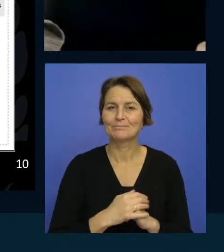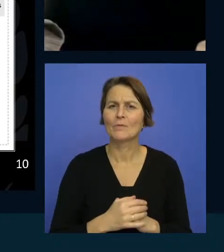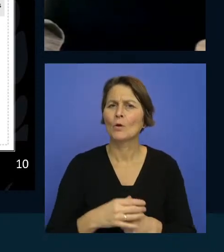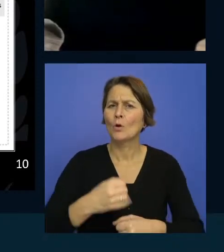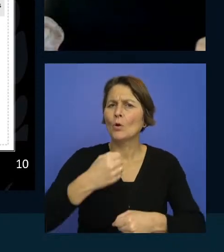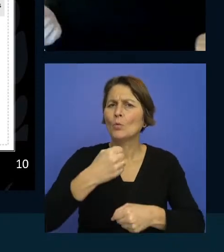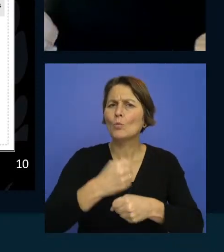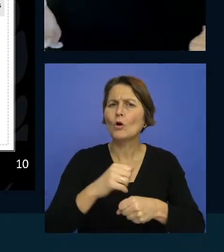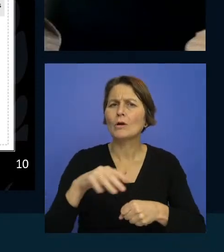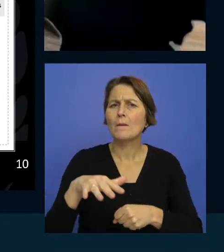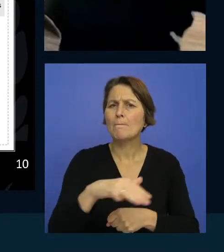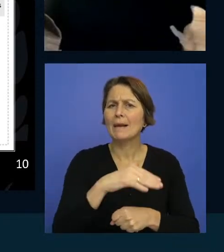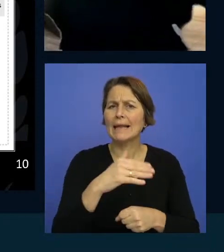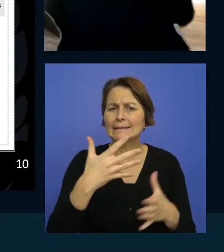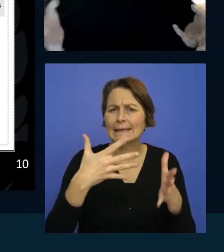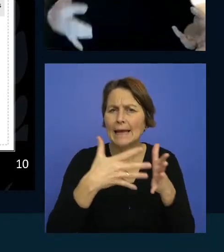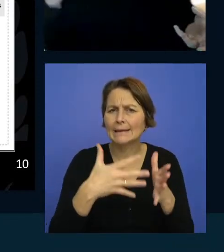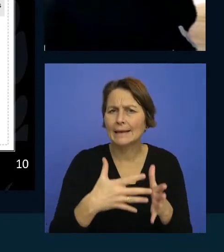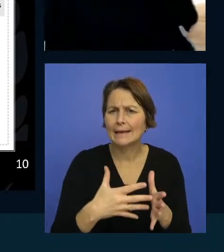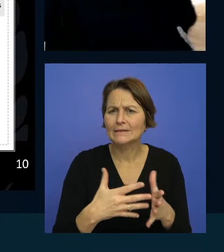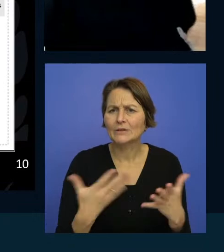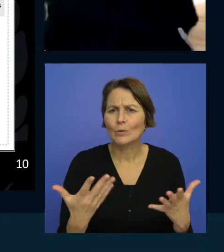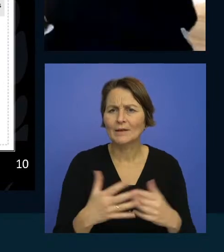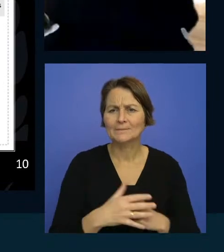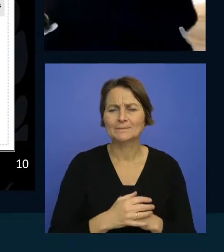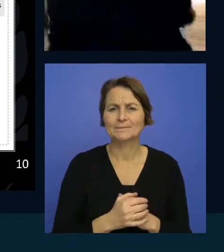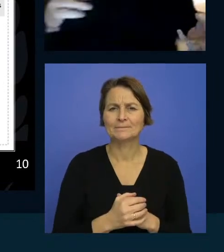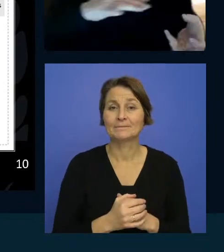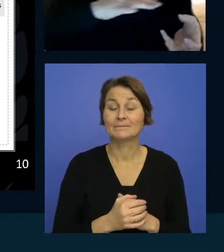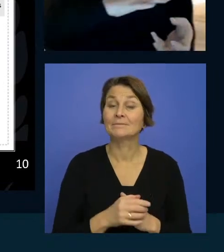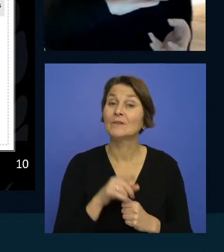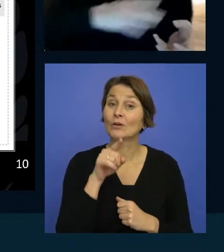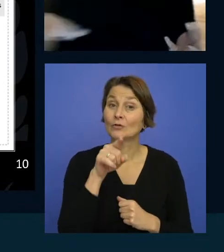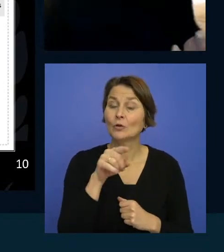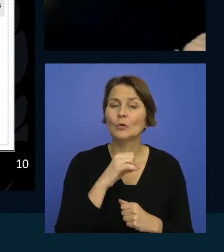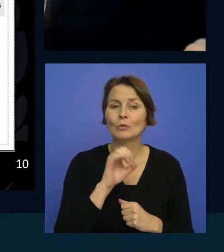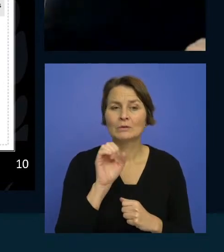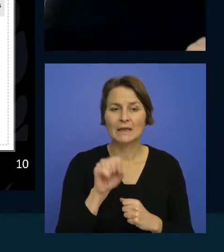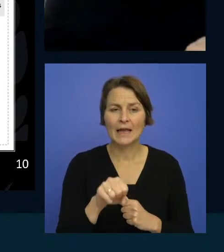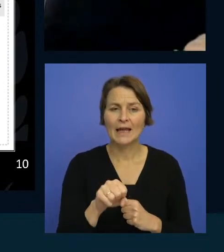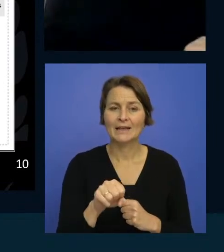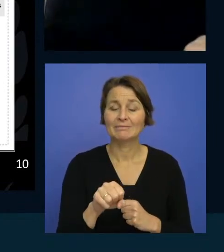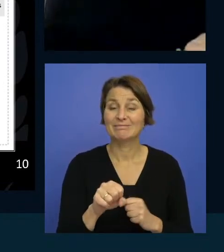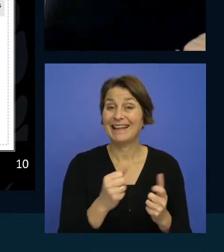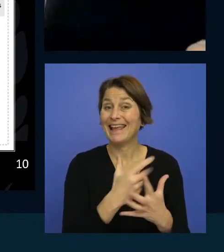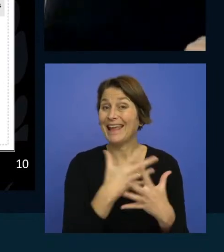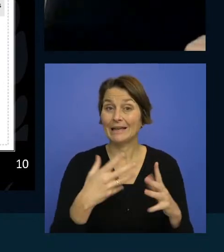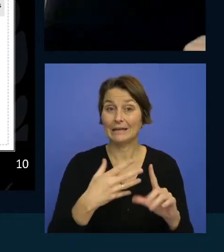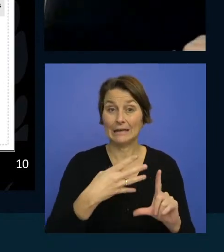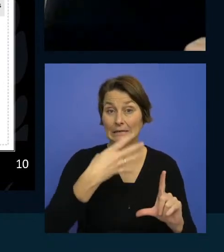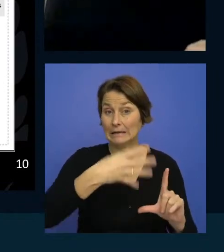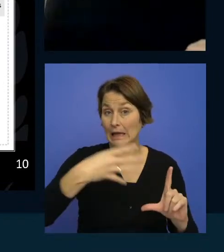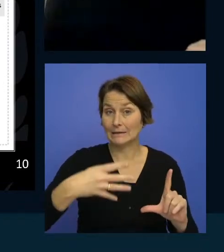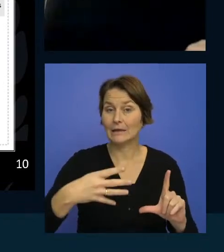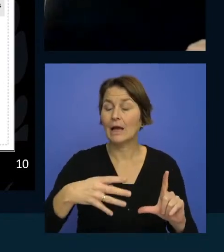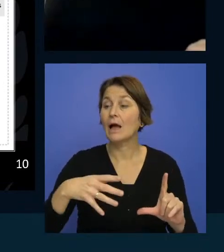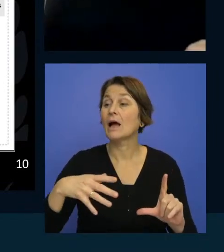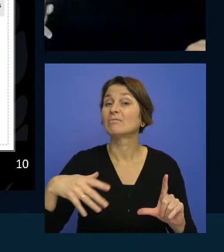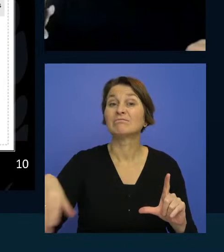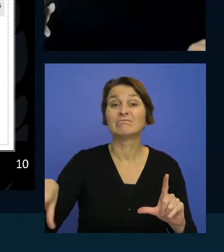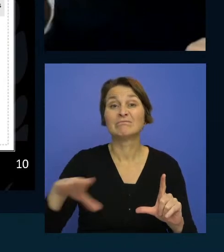Well, you can bring in, of course, Workplace Analytics has all of the data from Microsoft